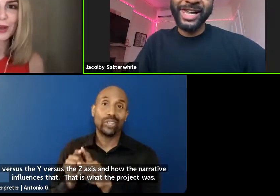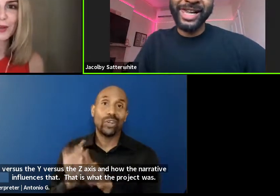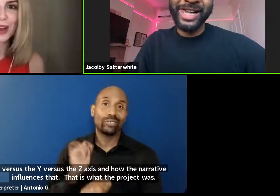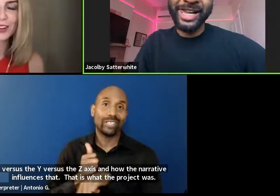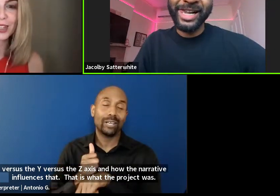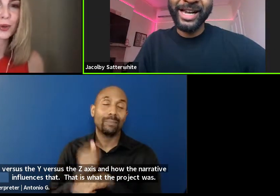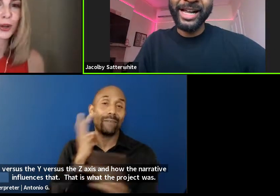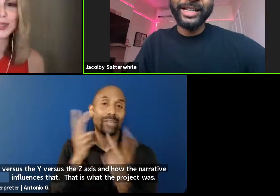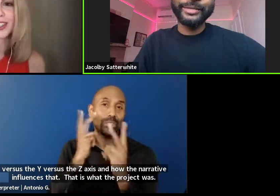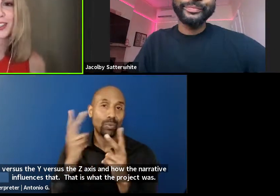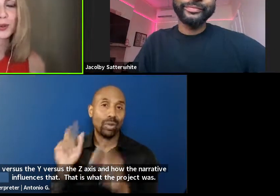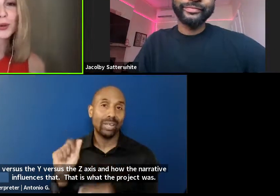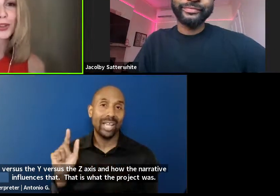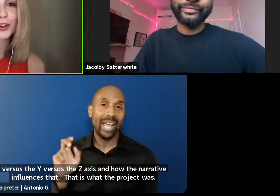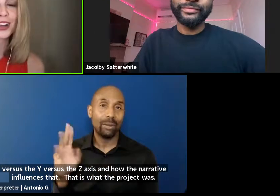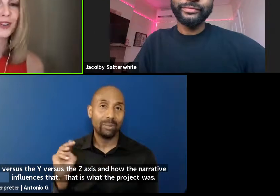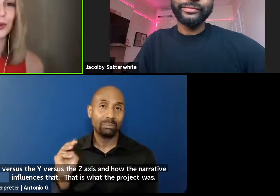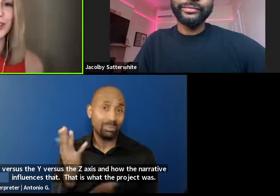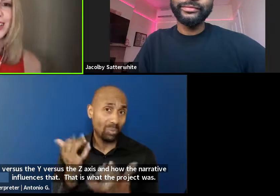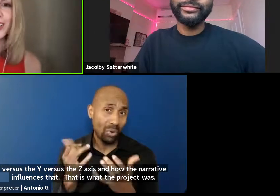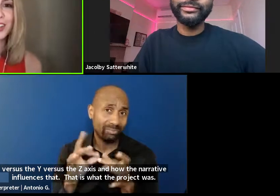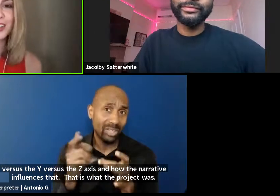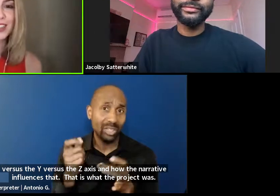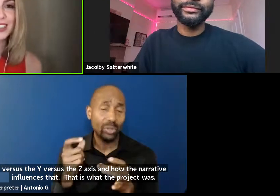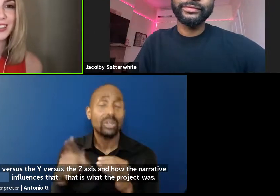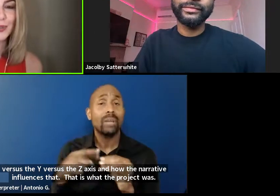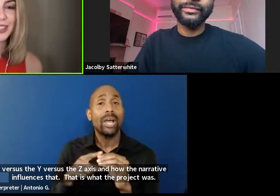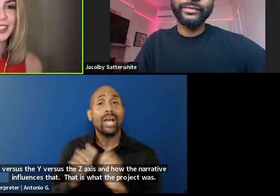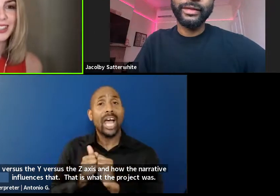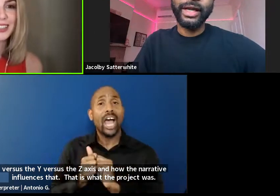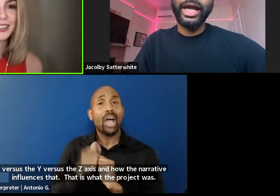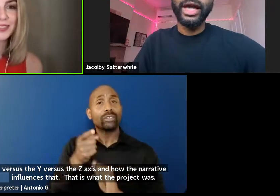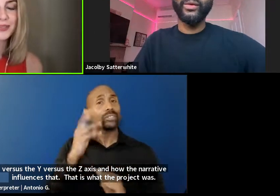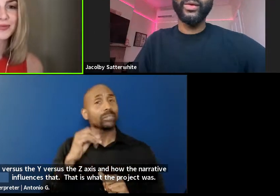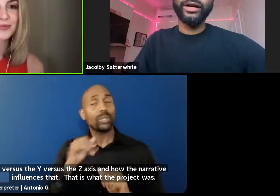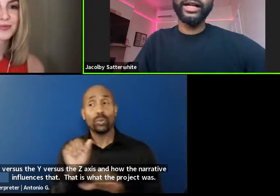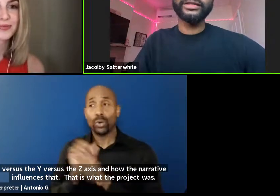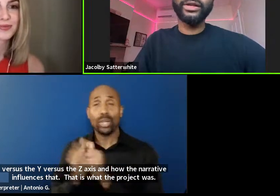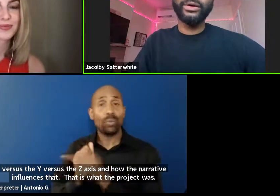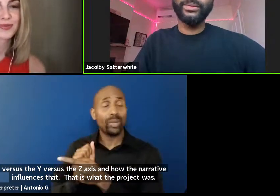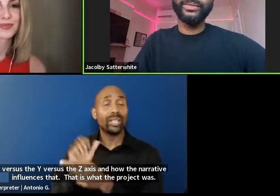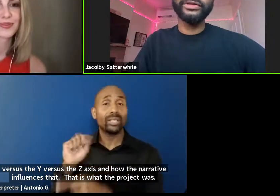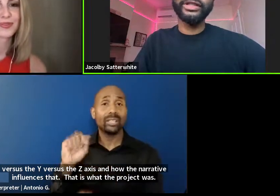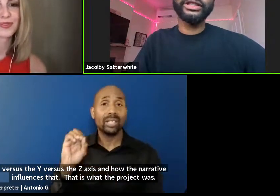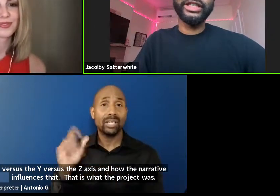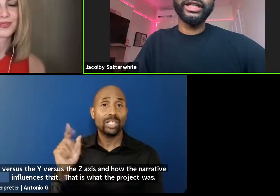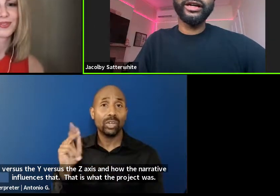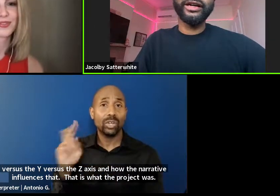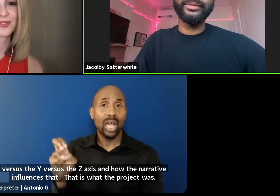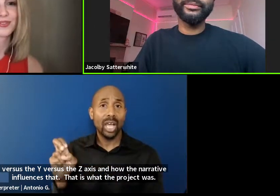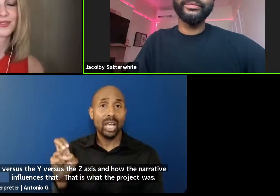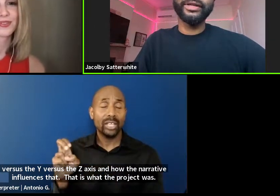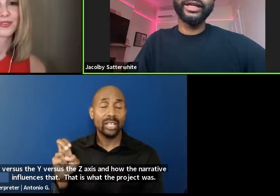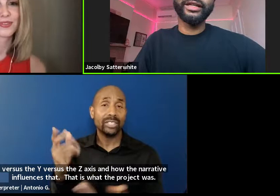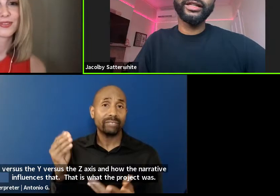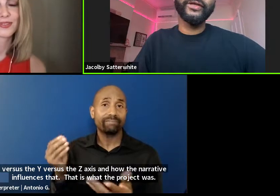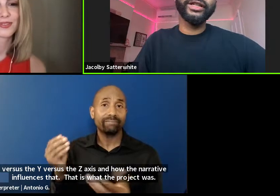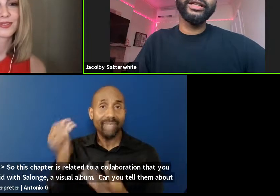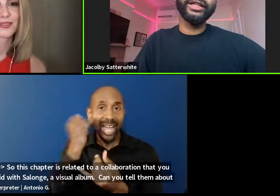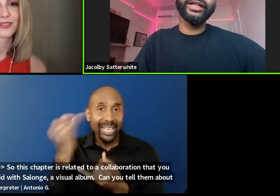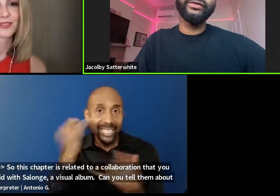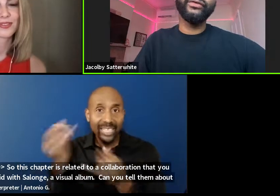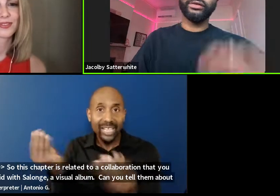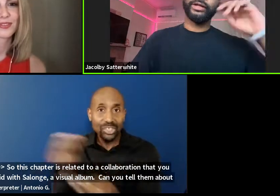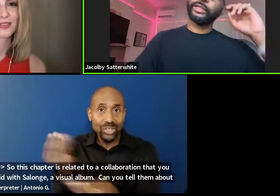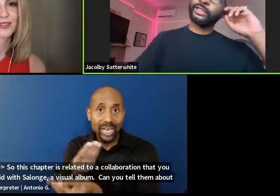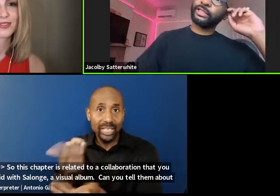a little bit about, like, what it was like to work with her, kind of what that exchange of ideas was like? Well, so she